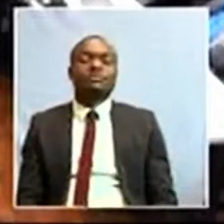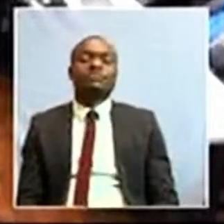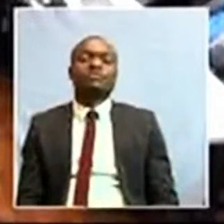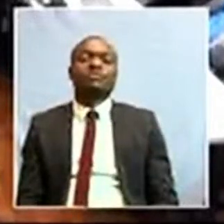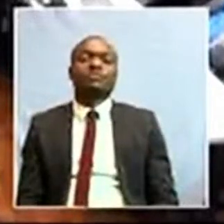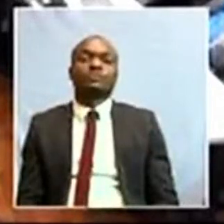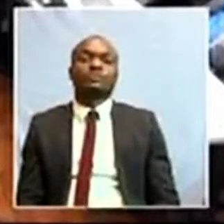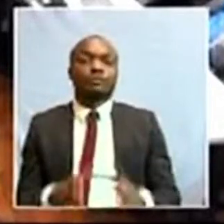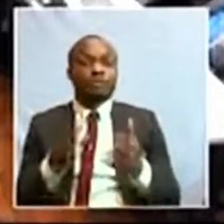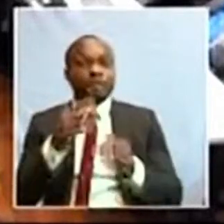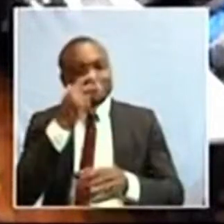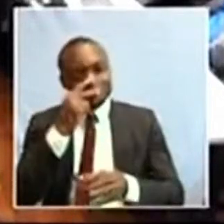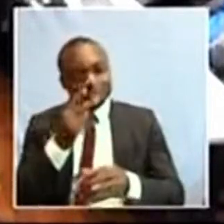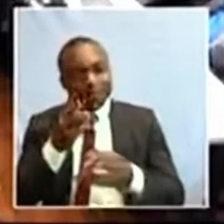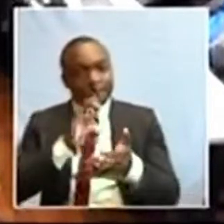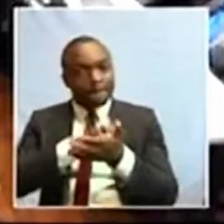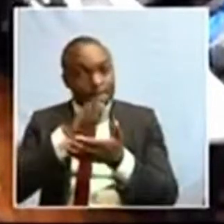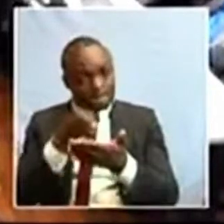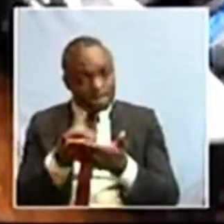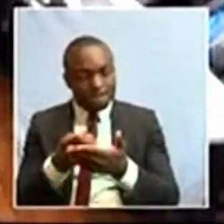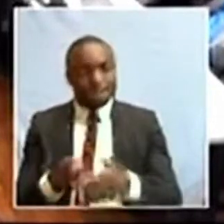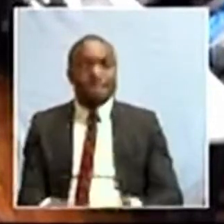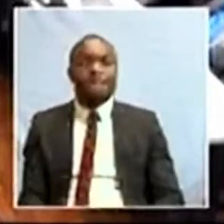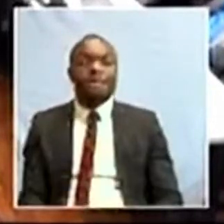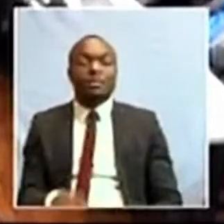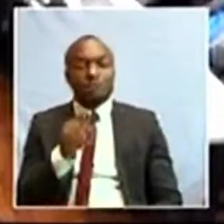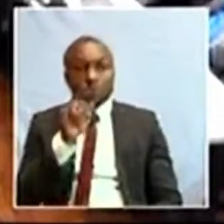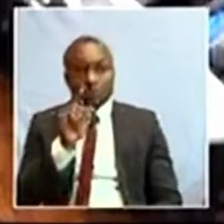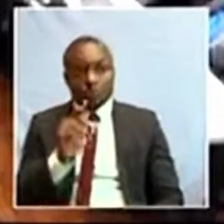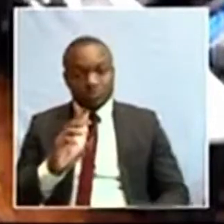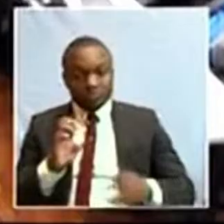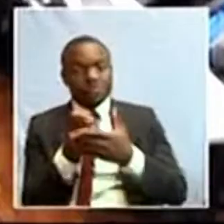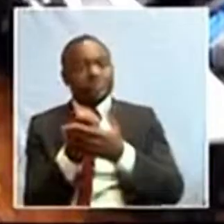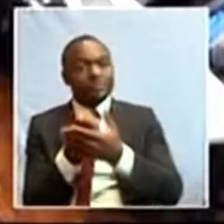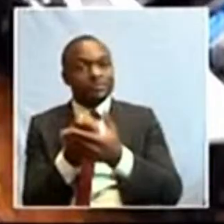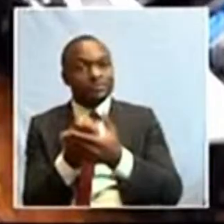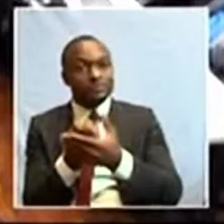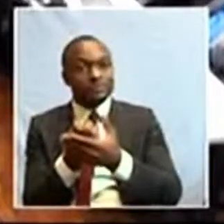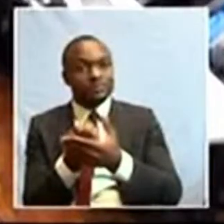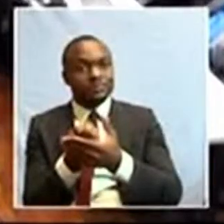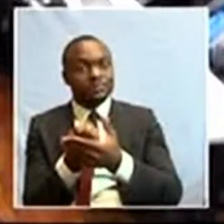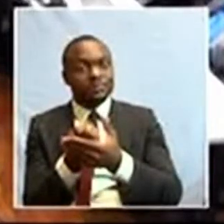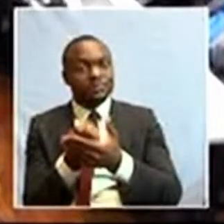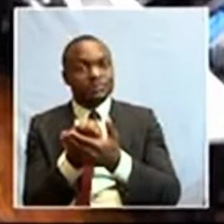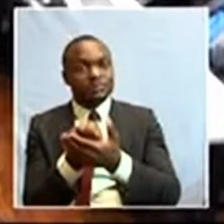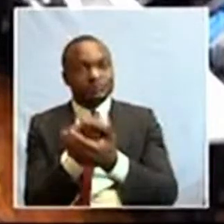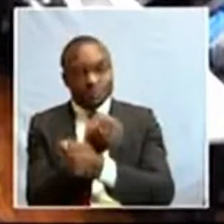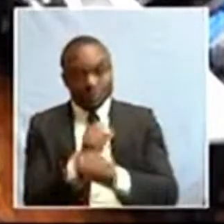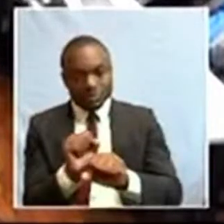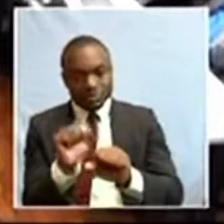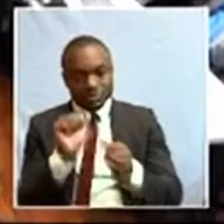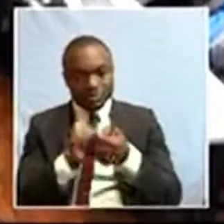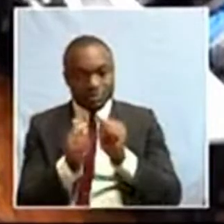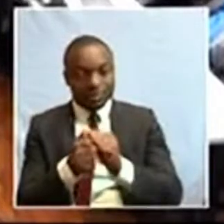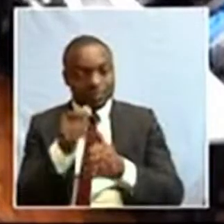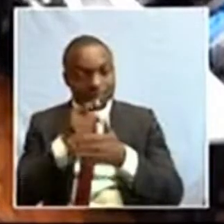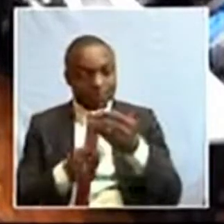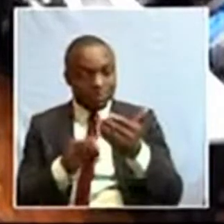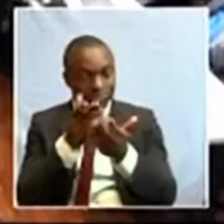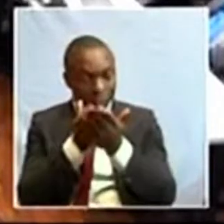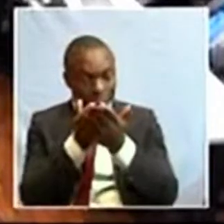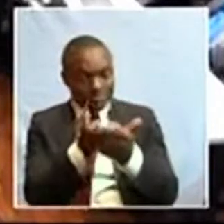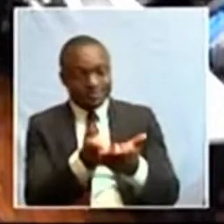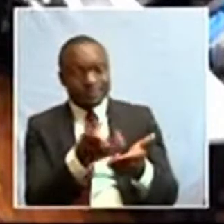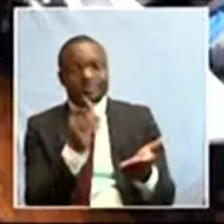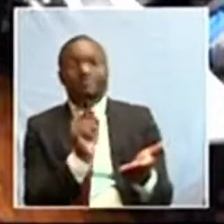we want to see evidence that you are engaging and tackling the problem. What you have presented